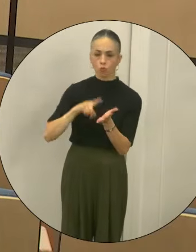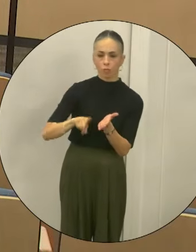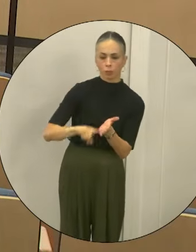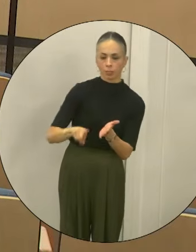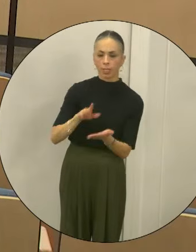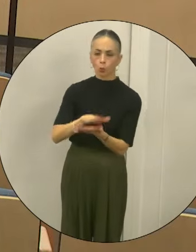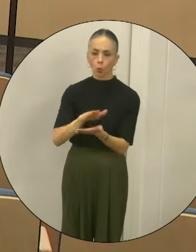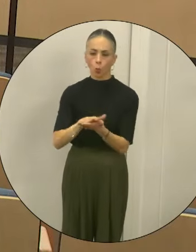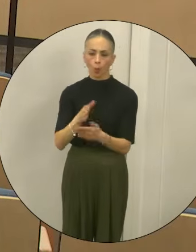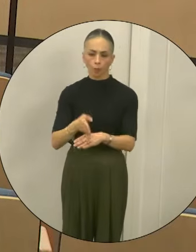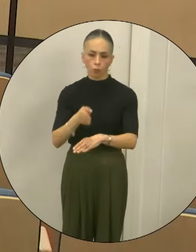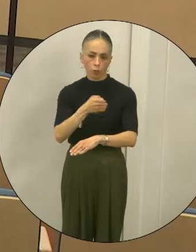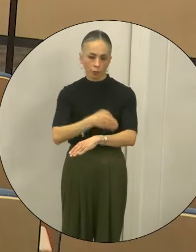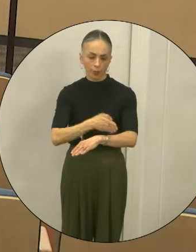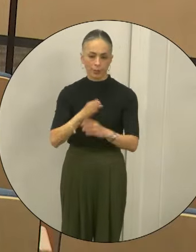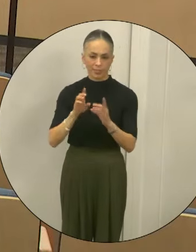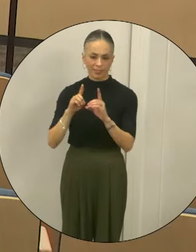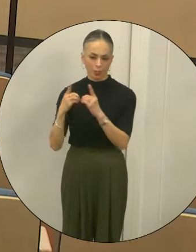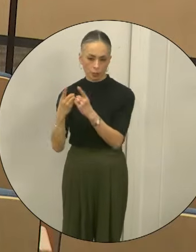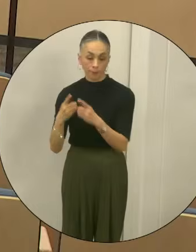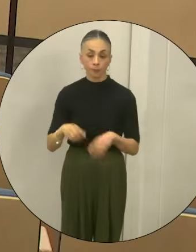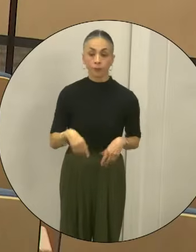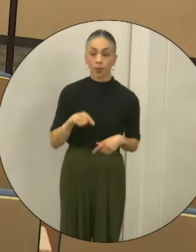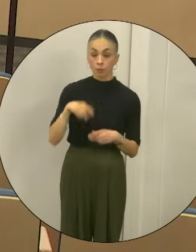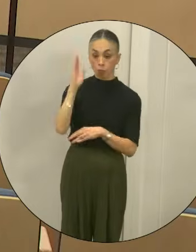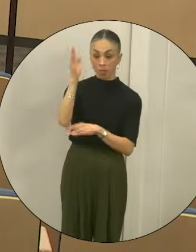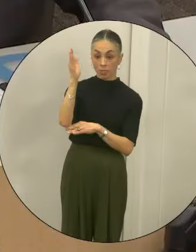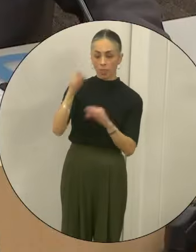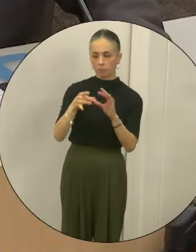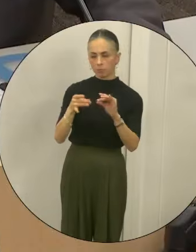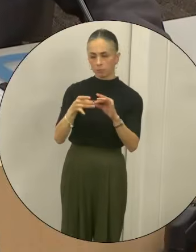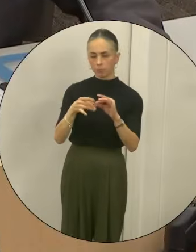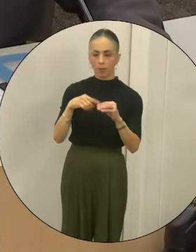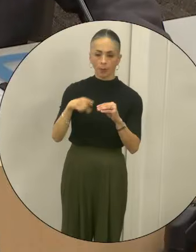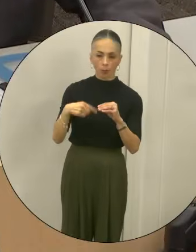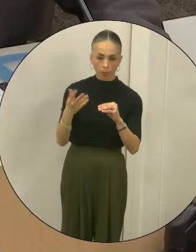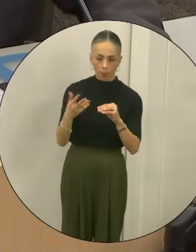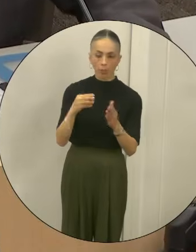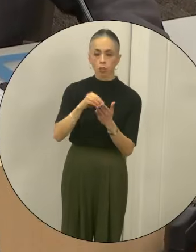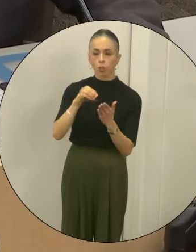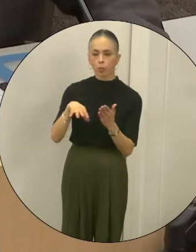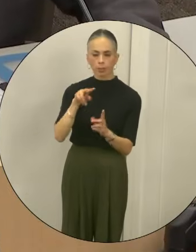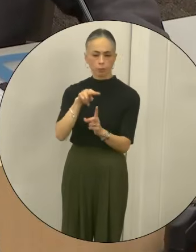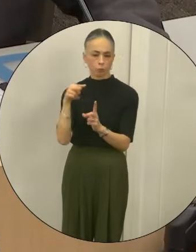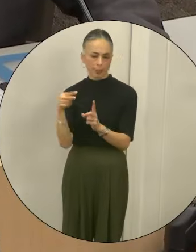Division. This presentation will detail information related to our students' perception of